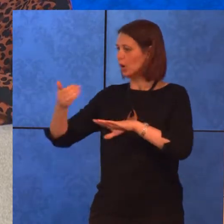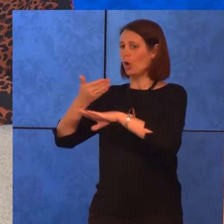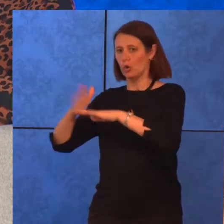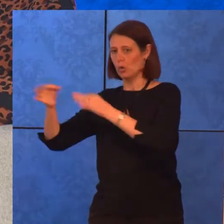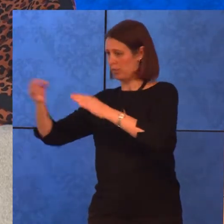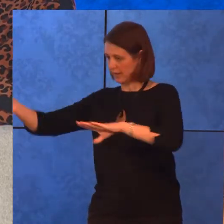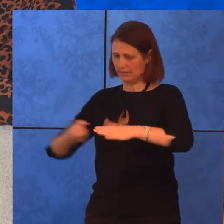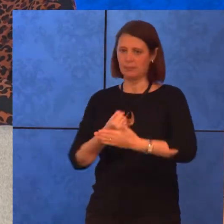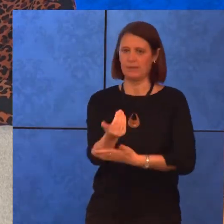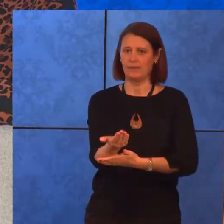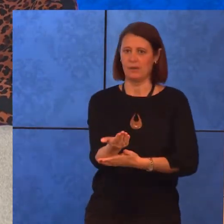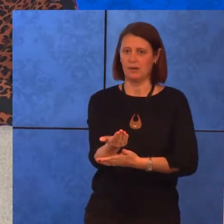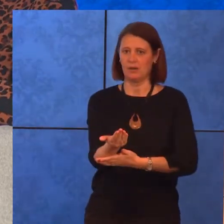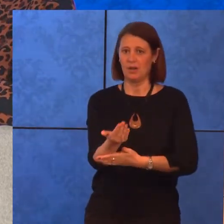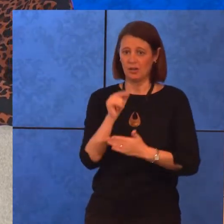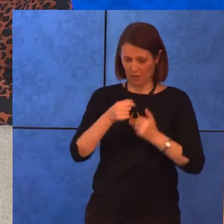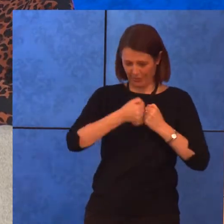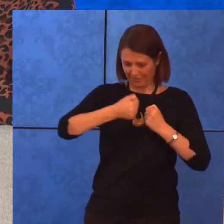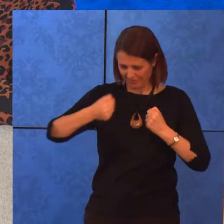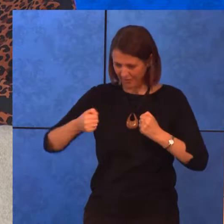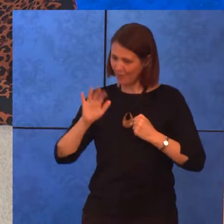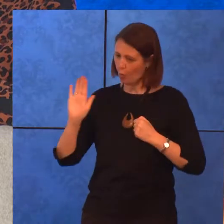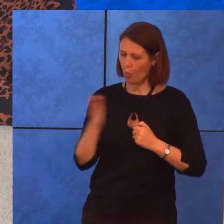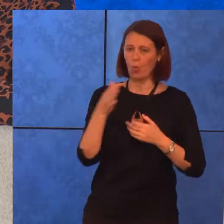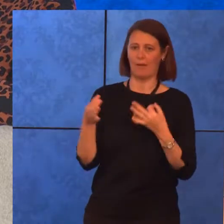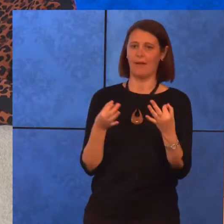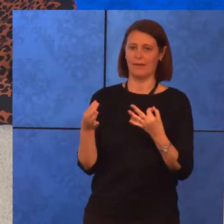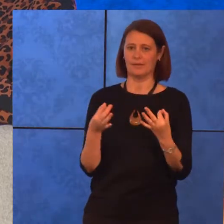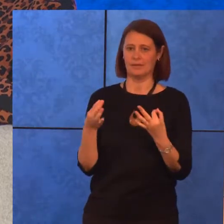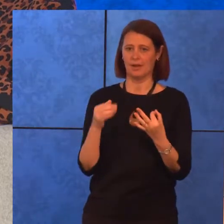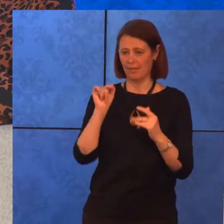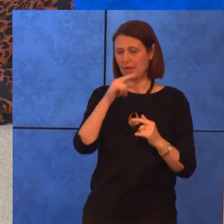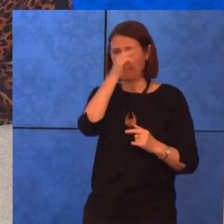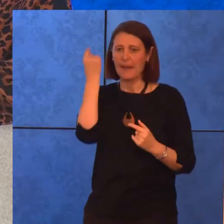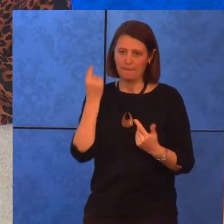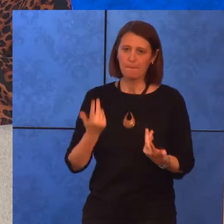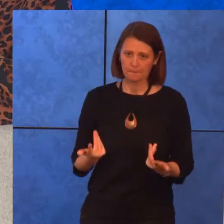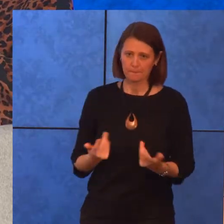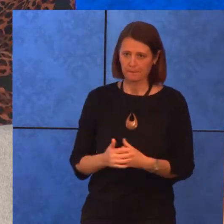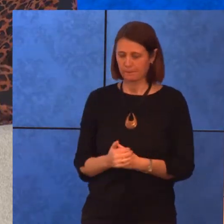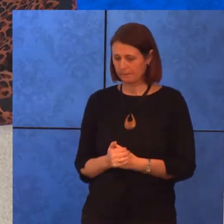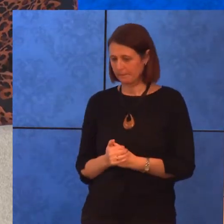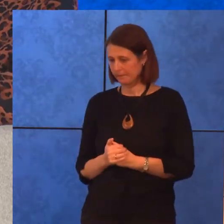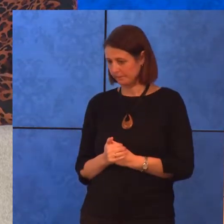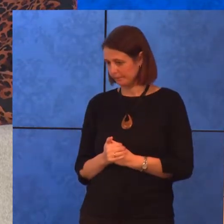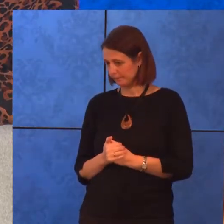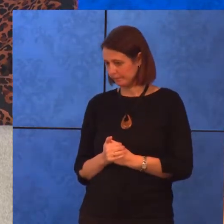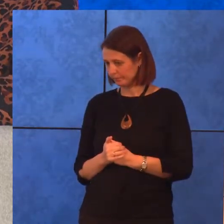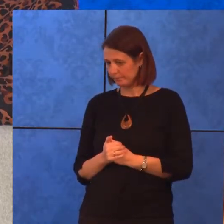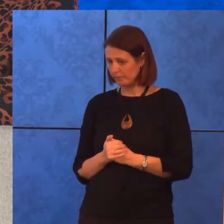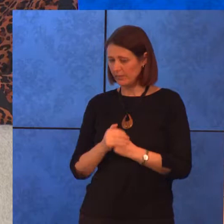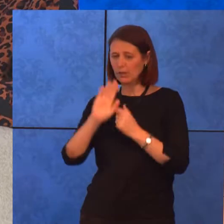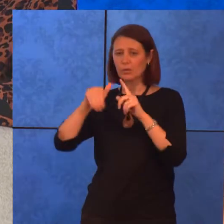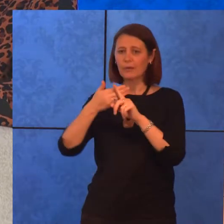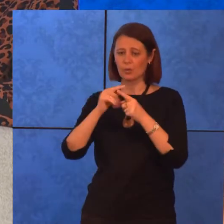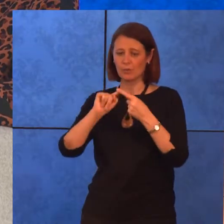we're thinking about whether we can extend that right across all plans, and that's probably our intention. And then possibly to get to a point